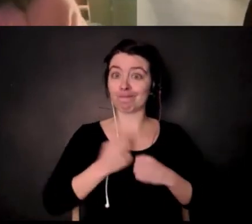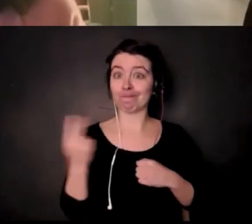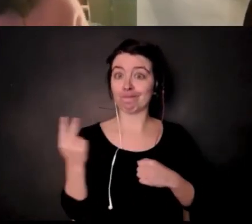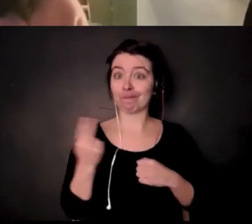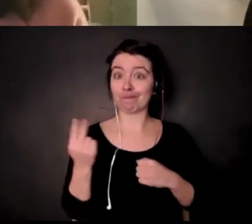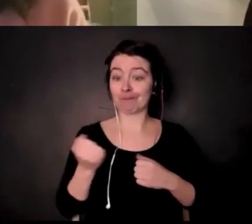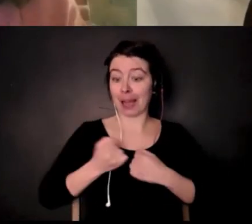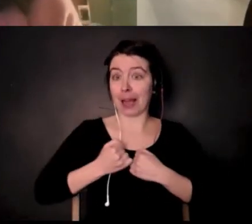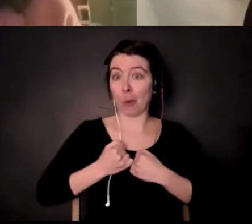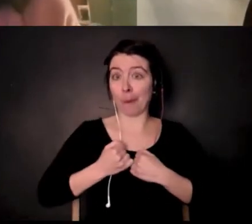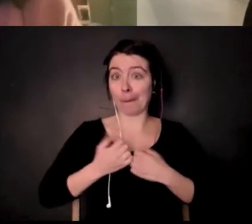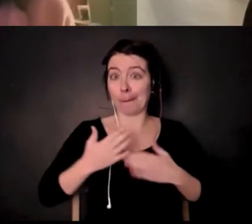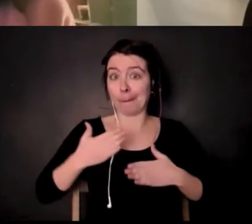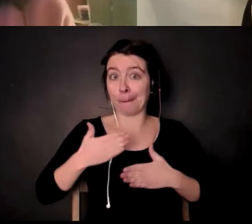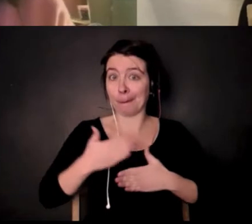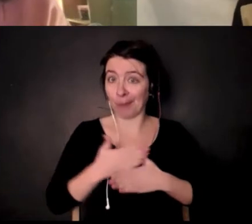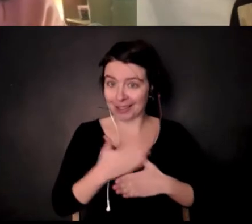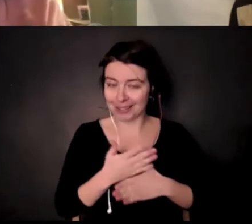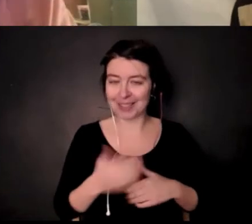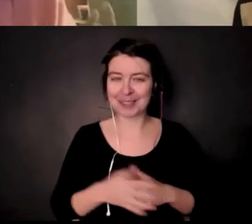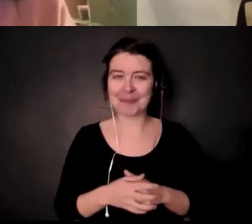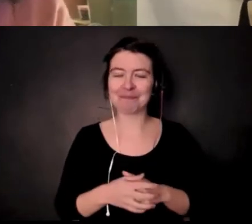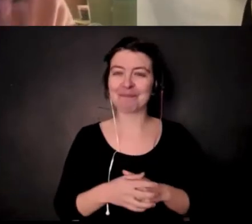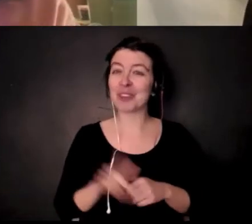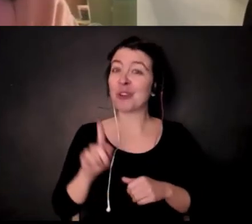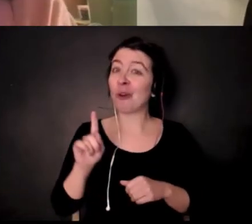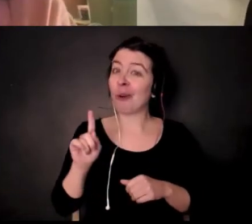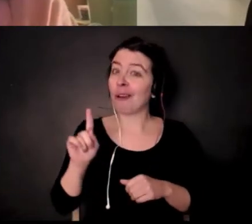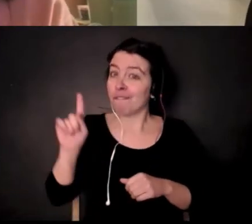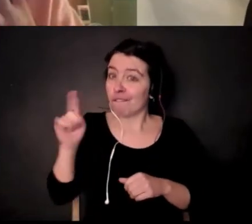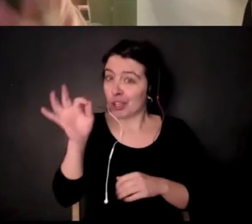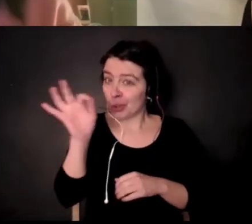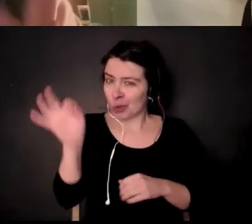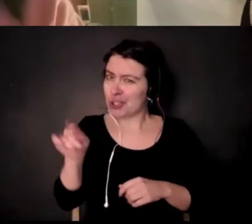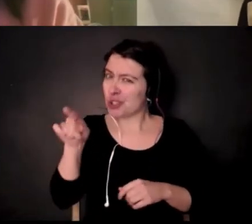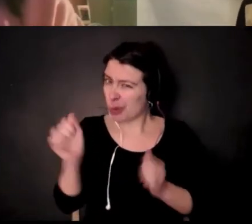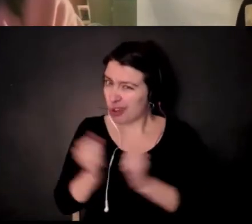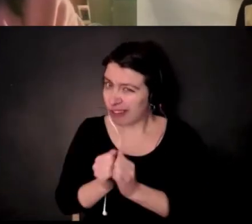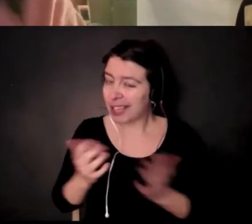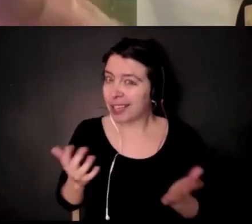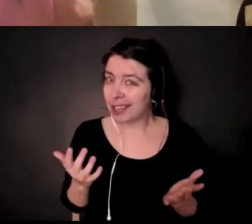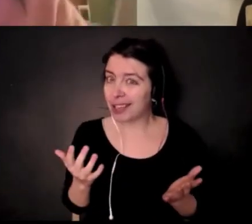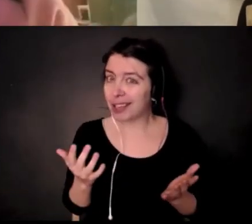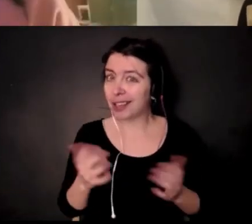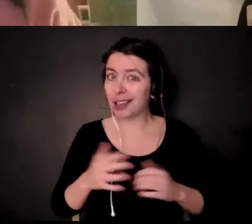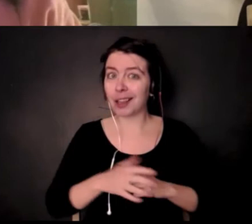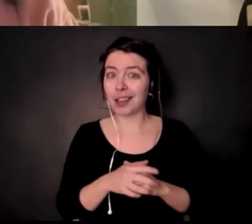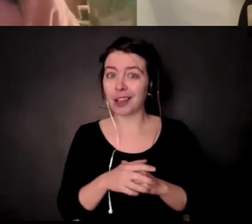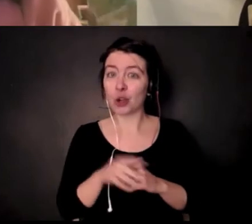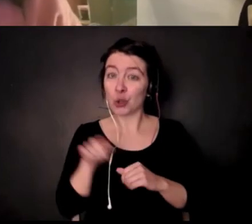firstly, do you actually agree with my own interpretation of our practice? Do you think it is this like rewriting of an